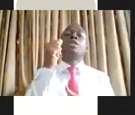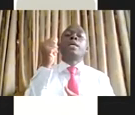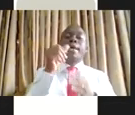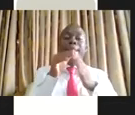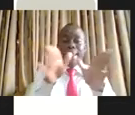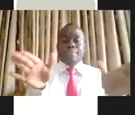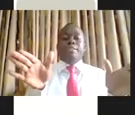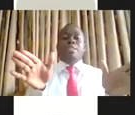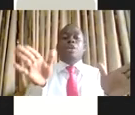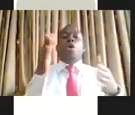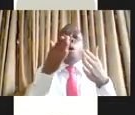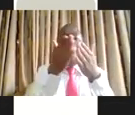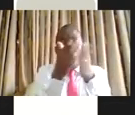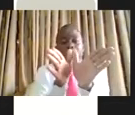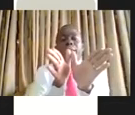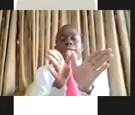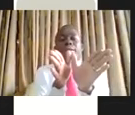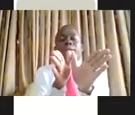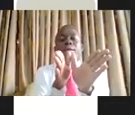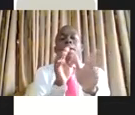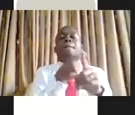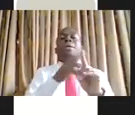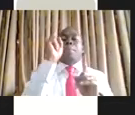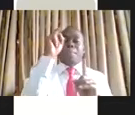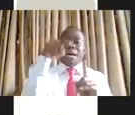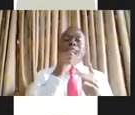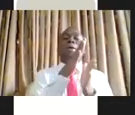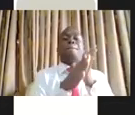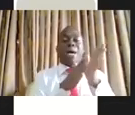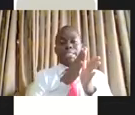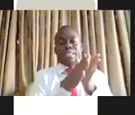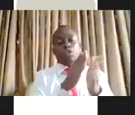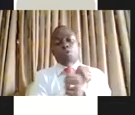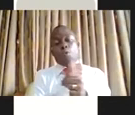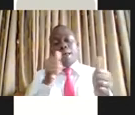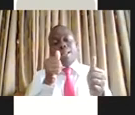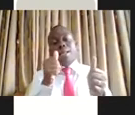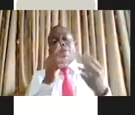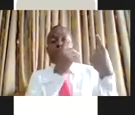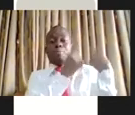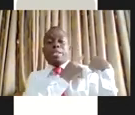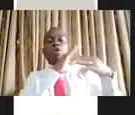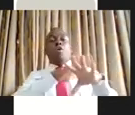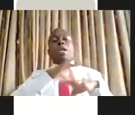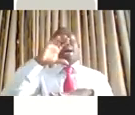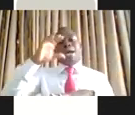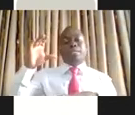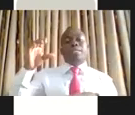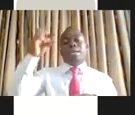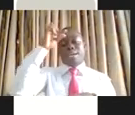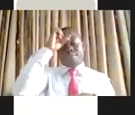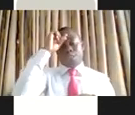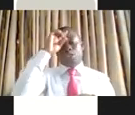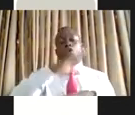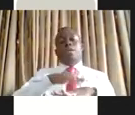that they can budget without basing on the division of revenue, while county governments are required to base their budgets on the division of